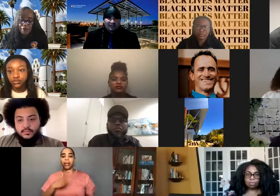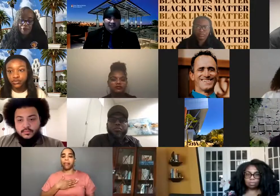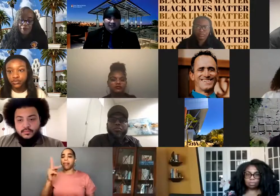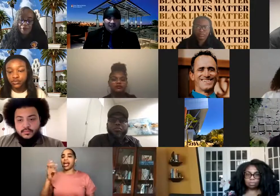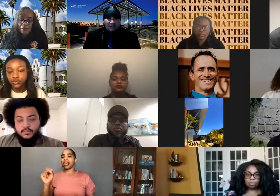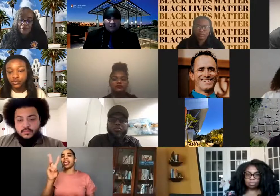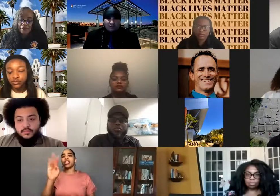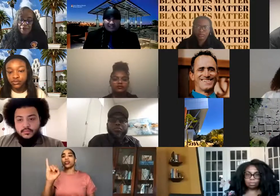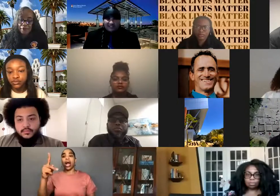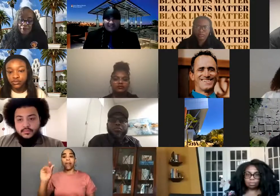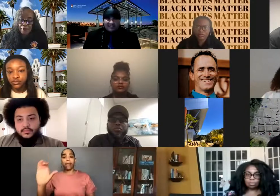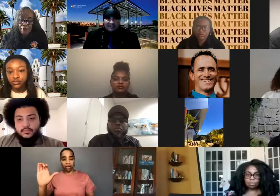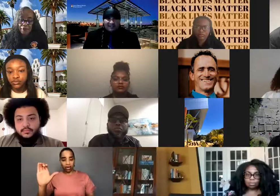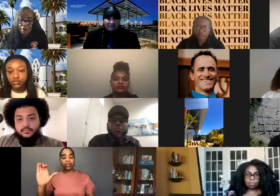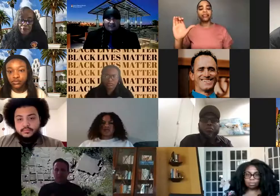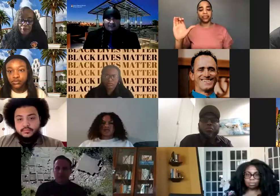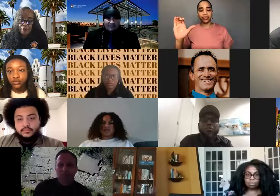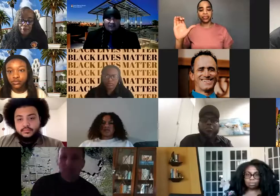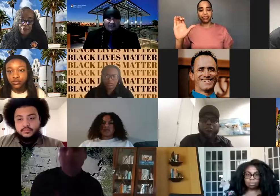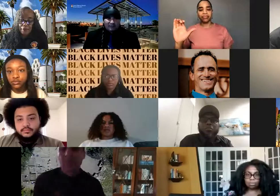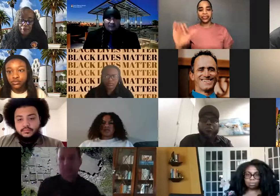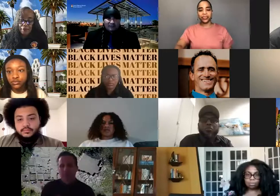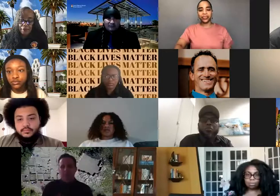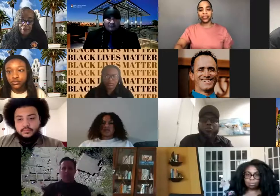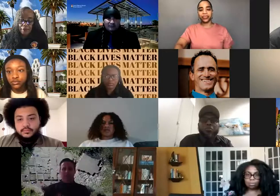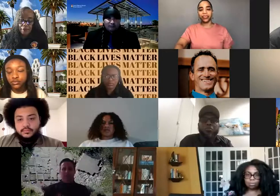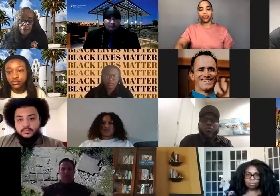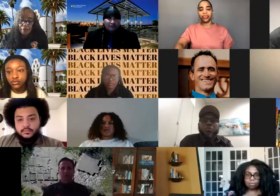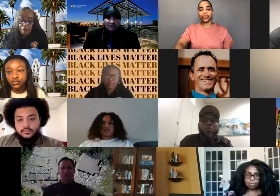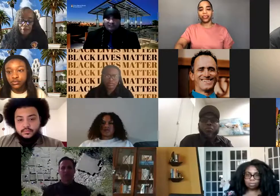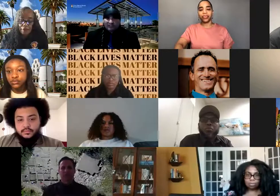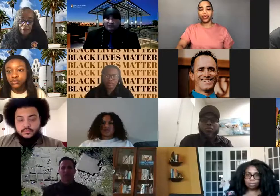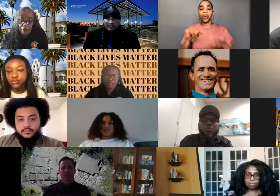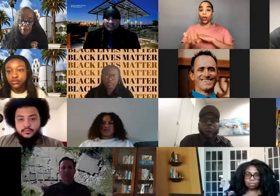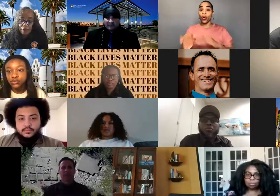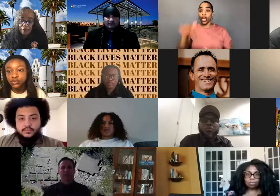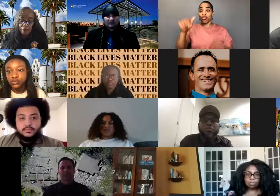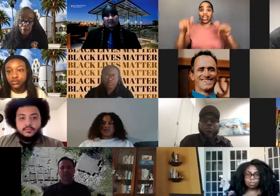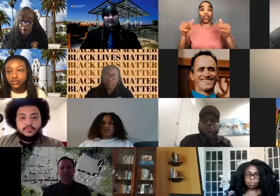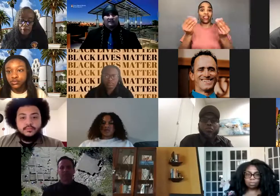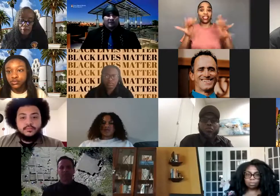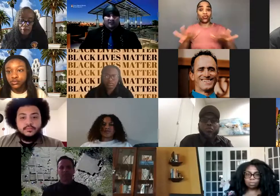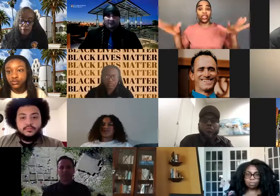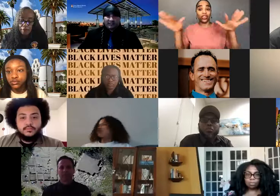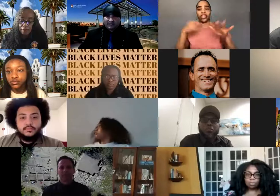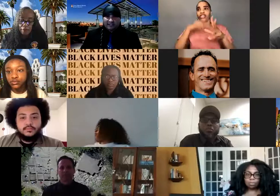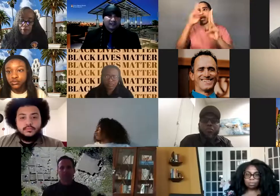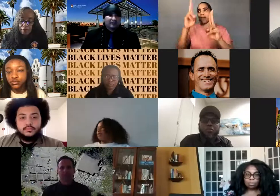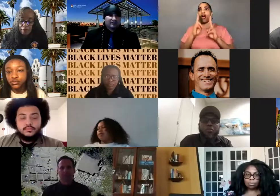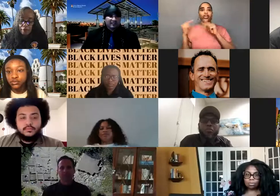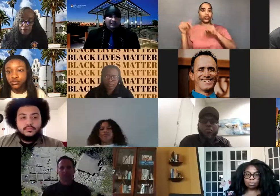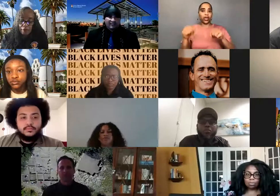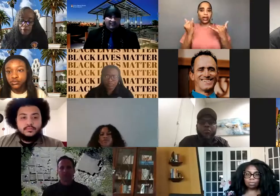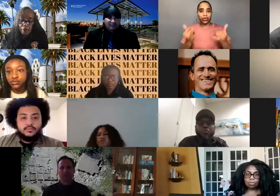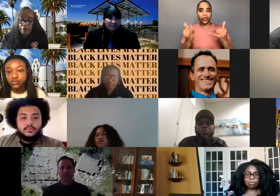Wypuk, means king snake. Born and raised on San Pascual Reservation. And I'm honored to be here today to